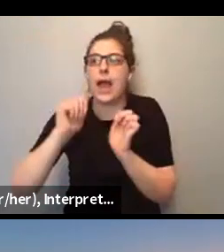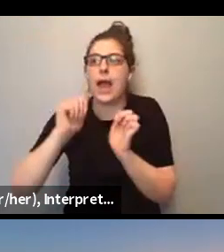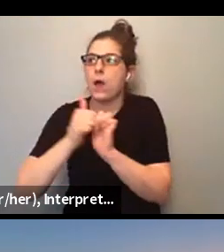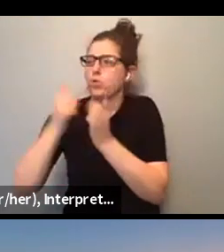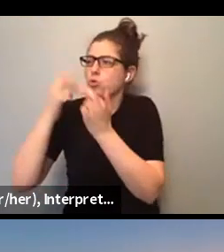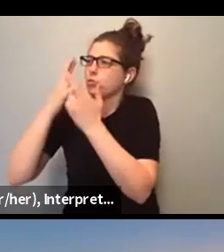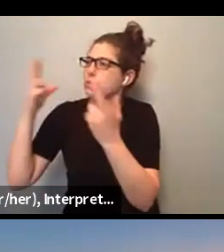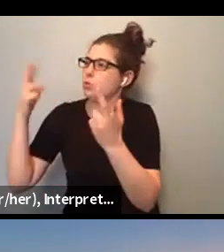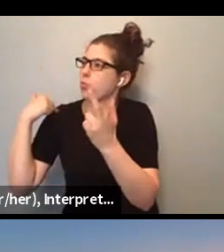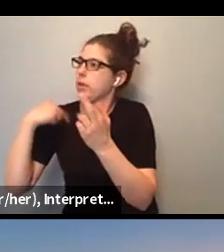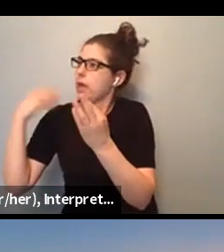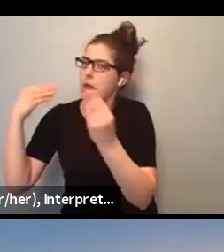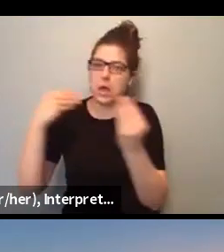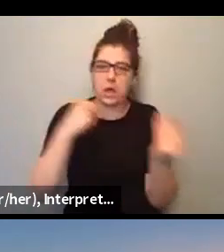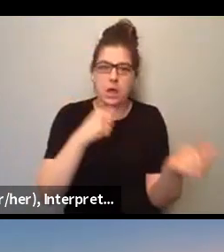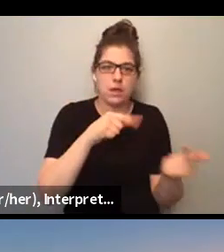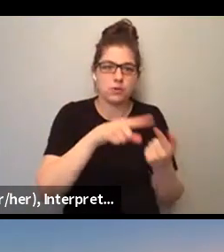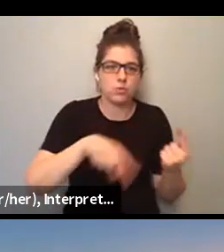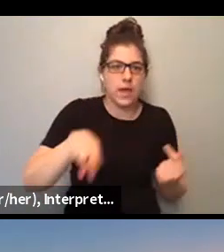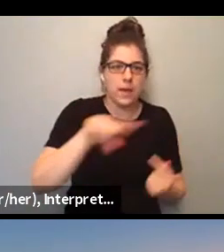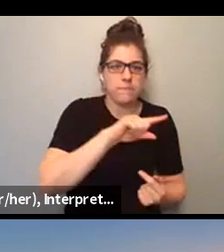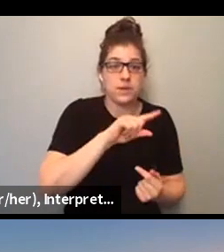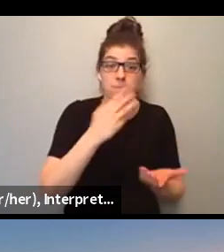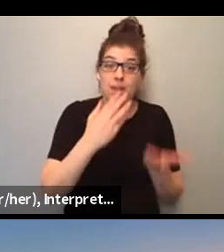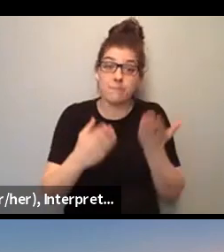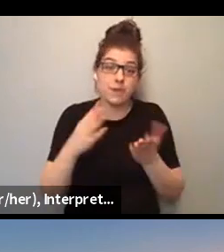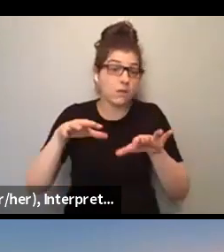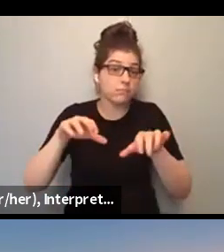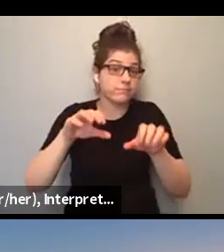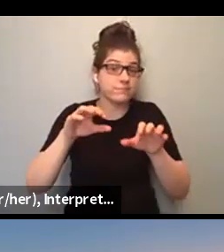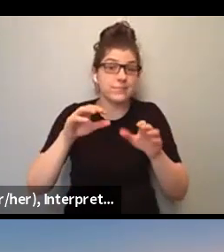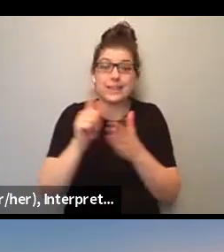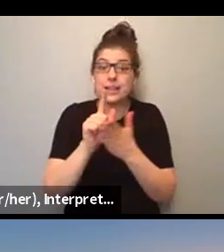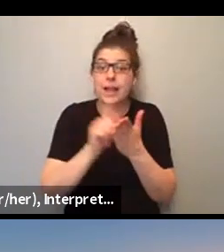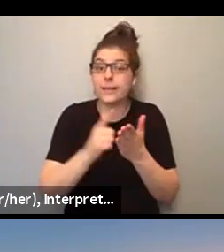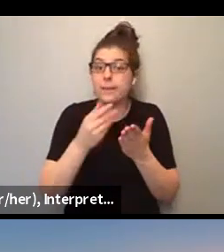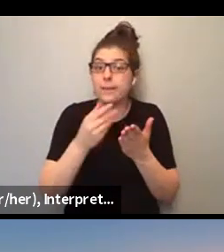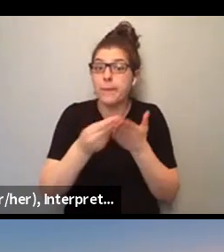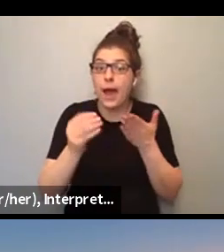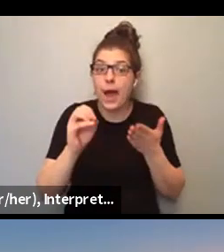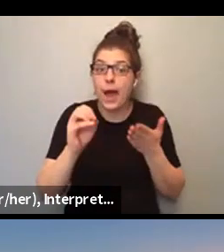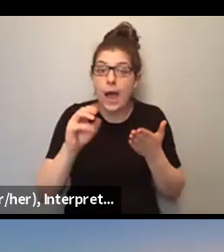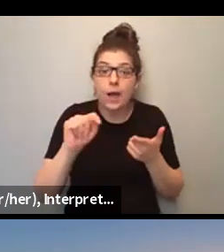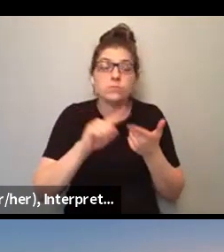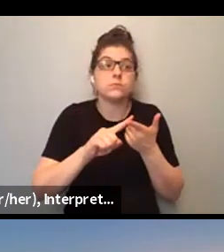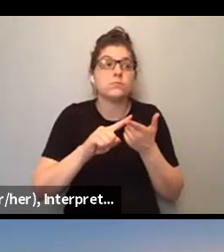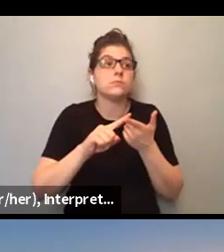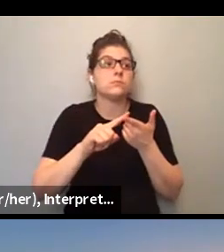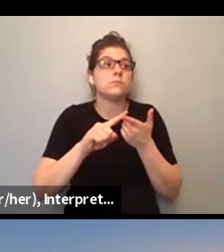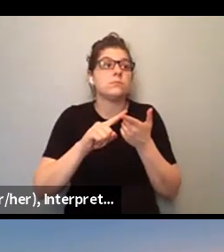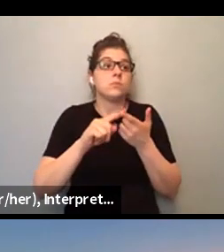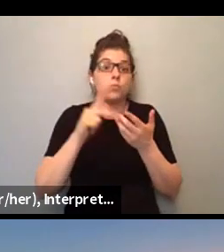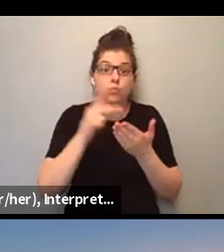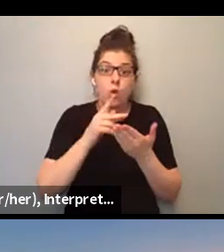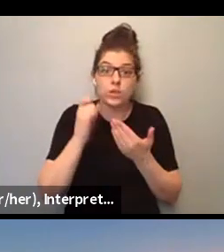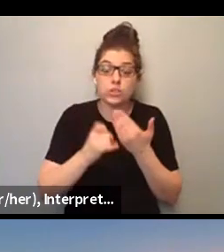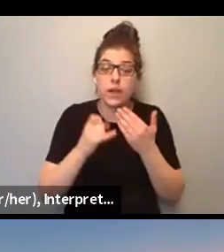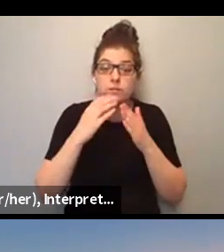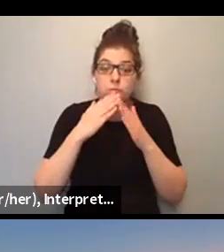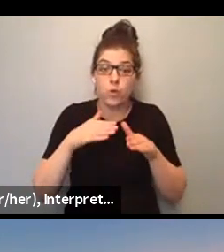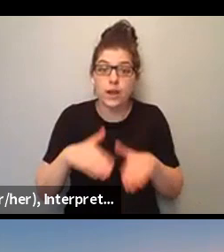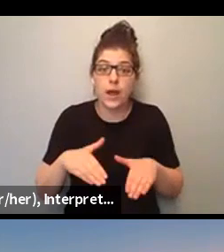We utilize phased fees. You break up a project instead of saying, okay, you get your guarantee at the end